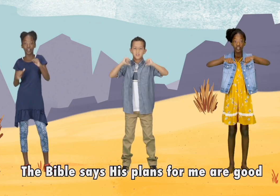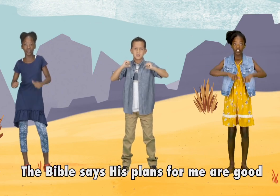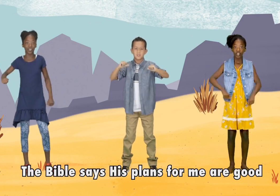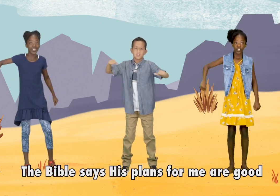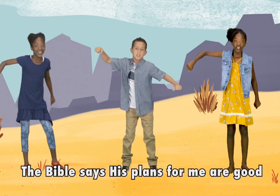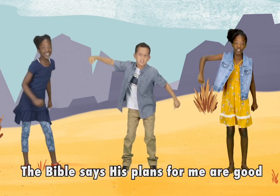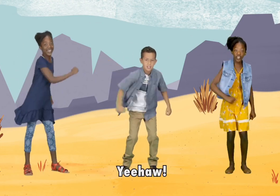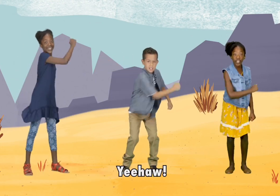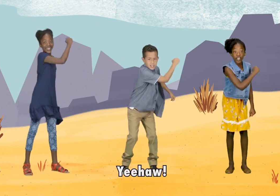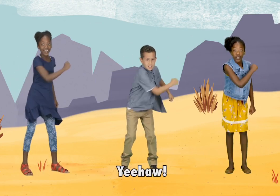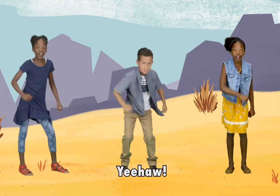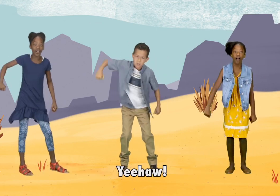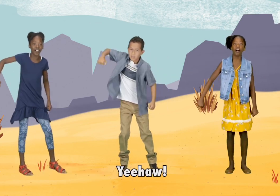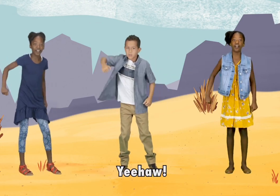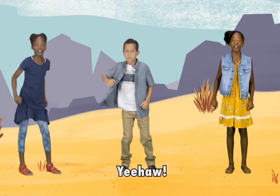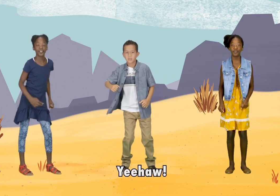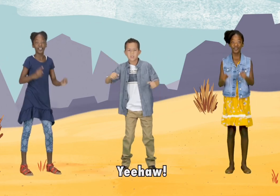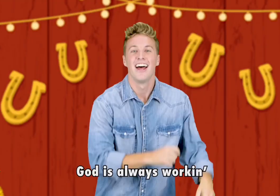for me are good.